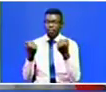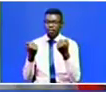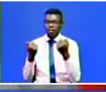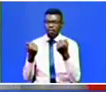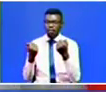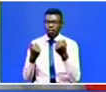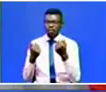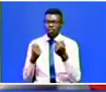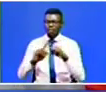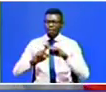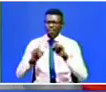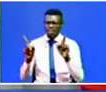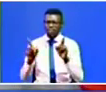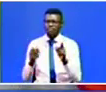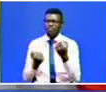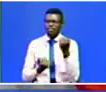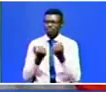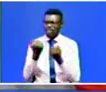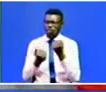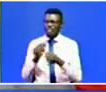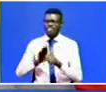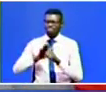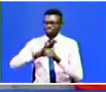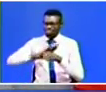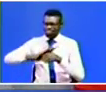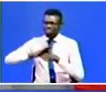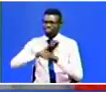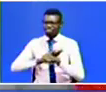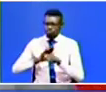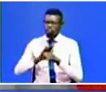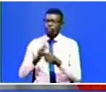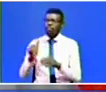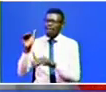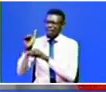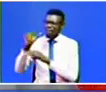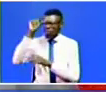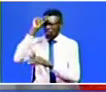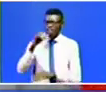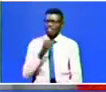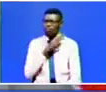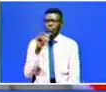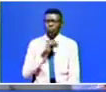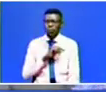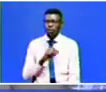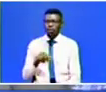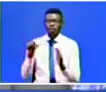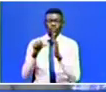on. Lakini kwa sababu ya congestion ya hii barabara ambayo tumekuwa tukiteta kwa serikali ndio imesababisha haya maneno.